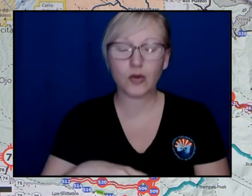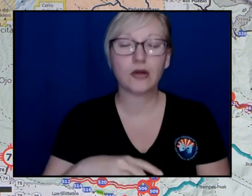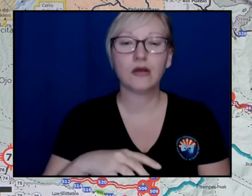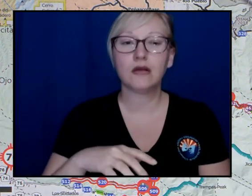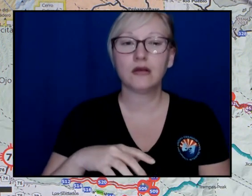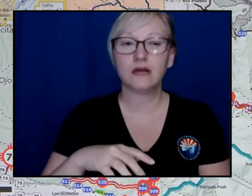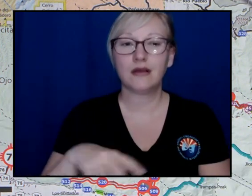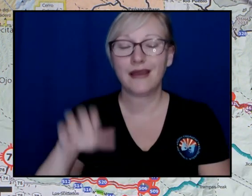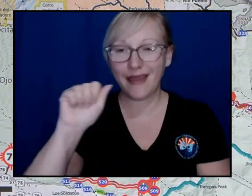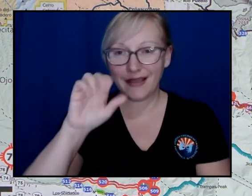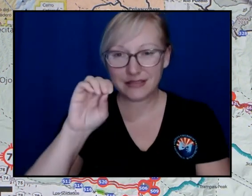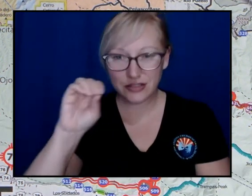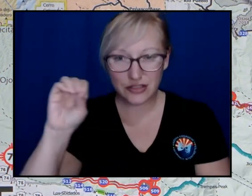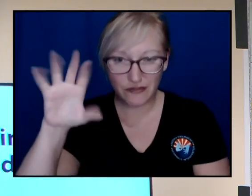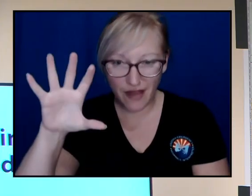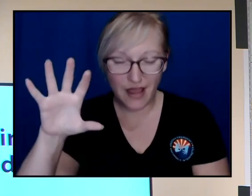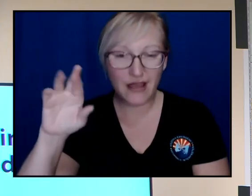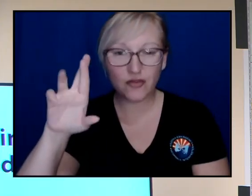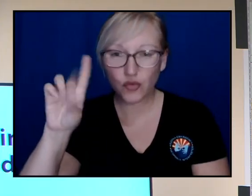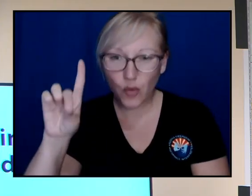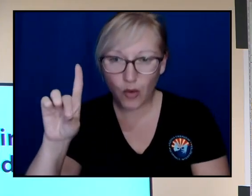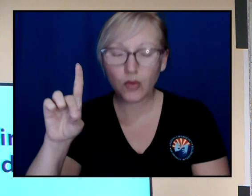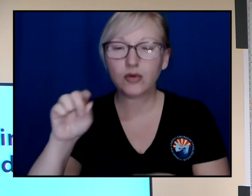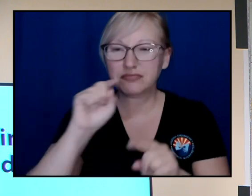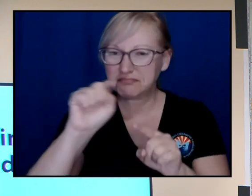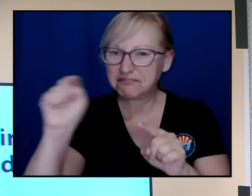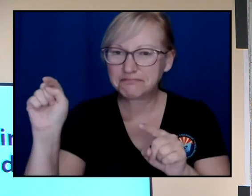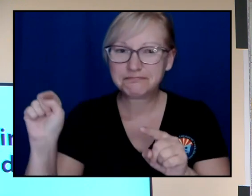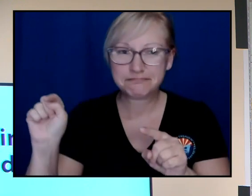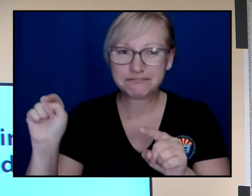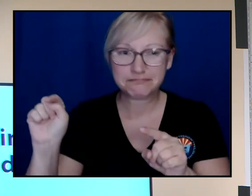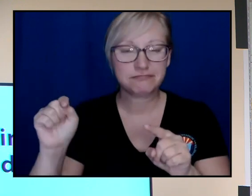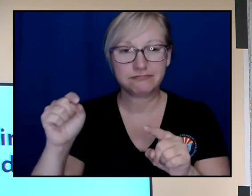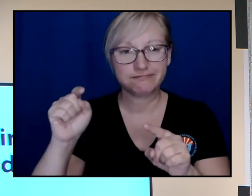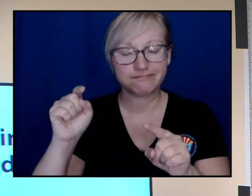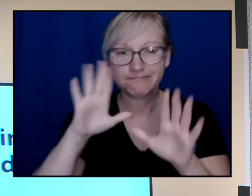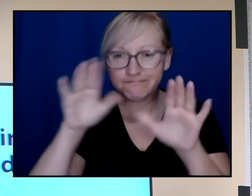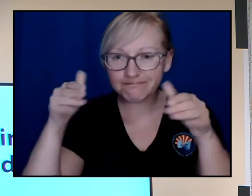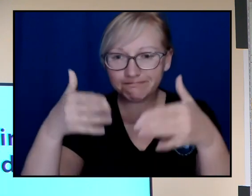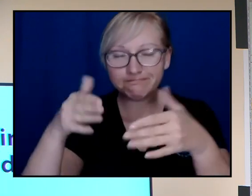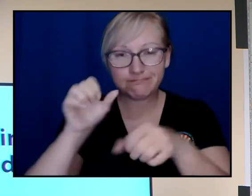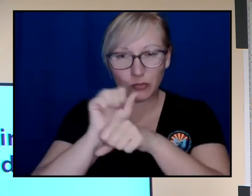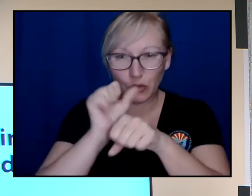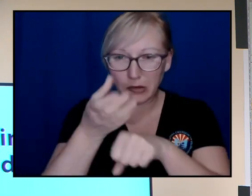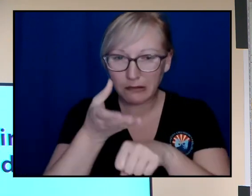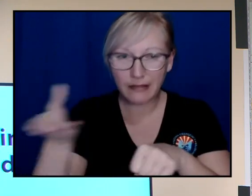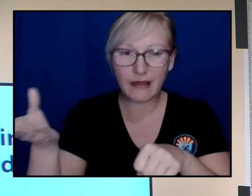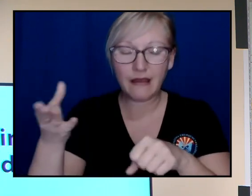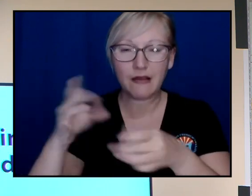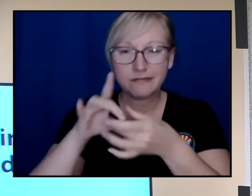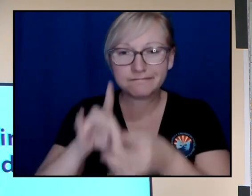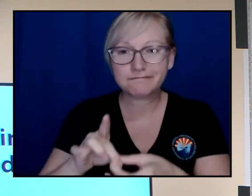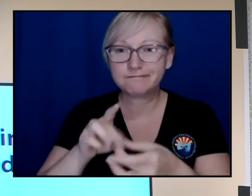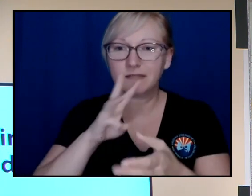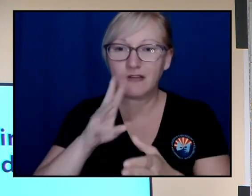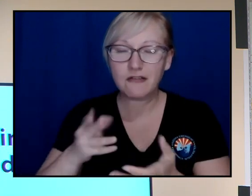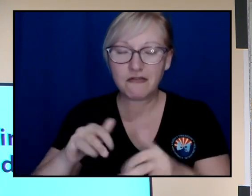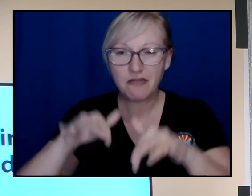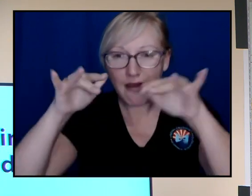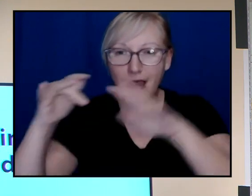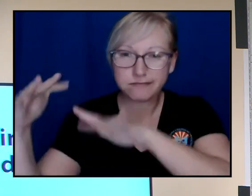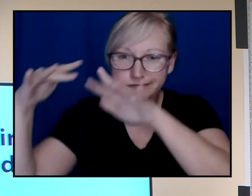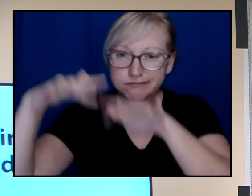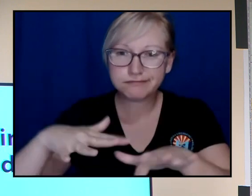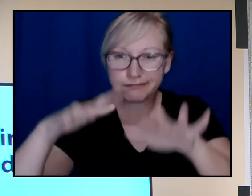with our cooperators in those areas. That work's continuing. It'll continue for a while. A lot of work needs to be done in